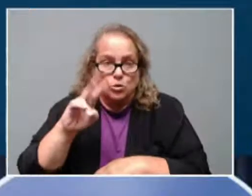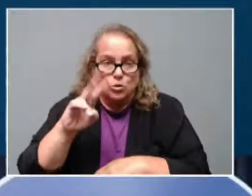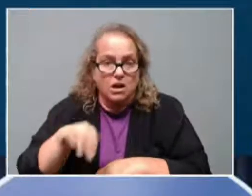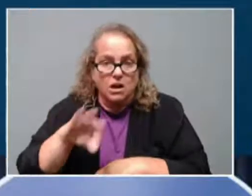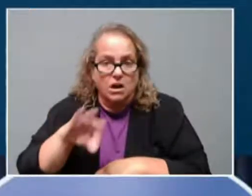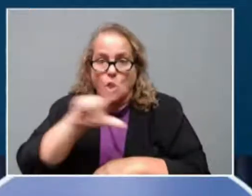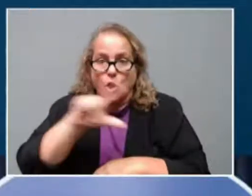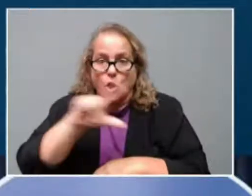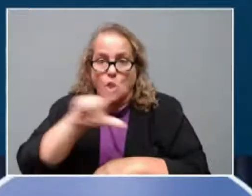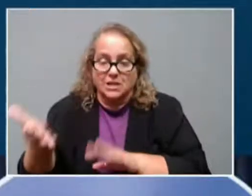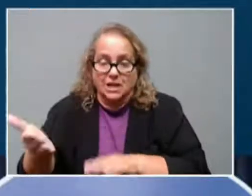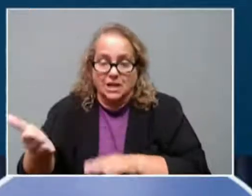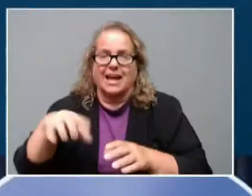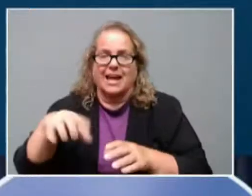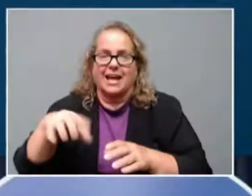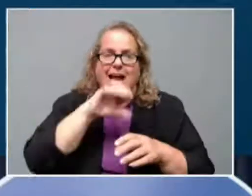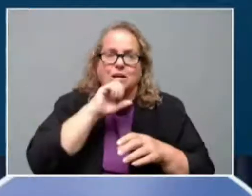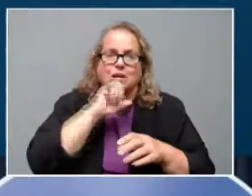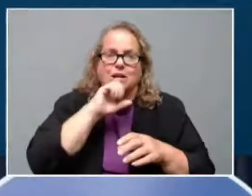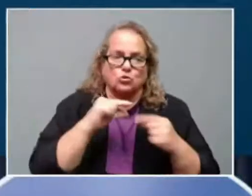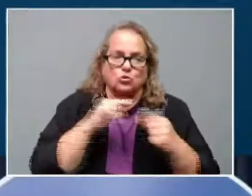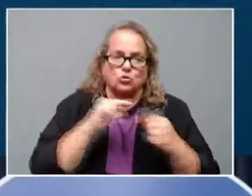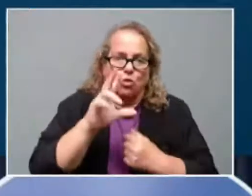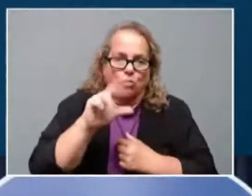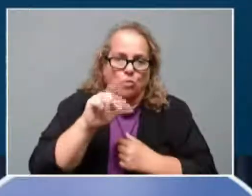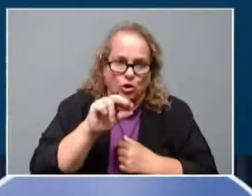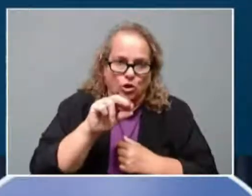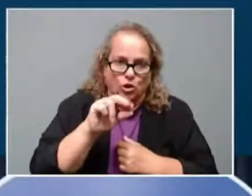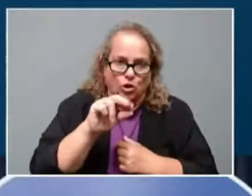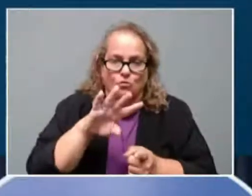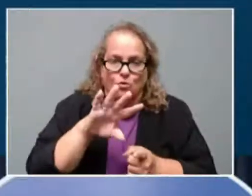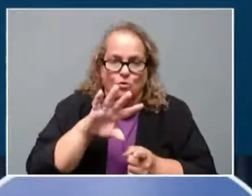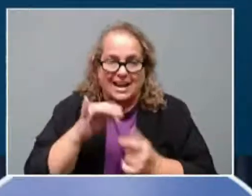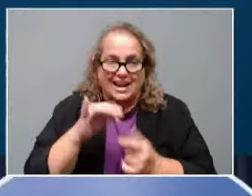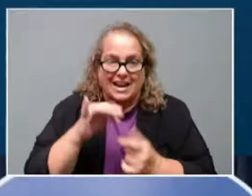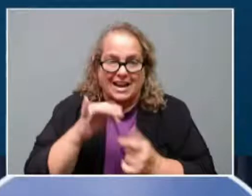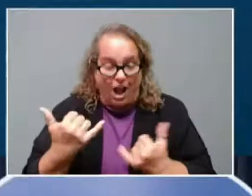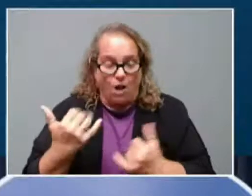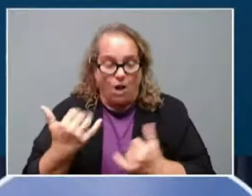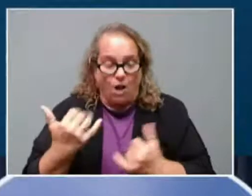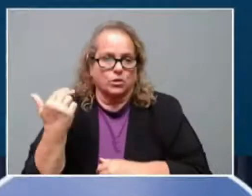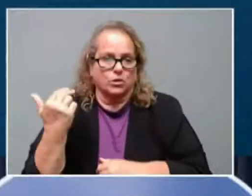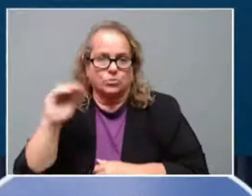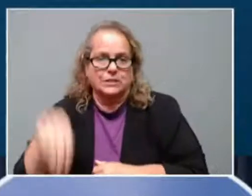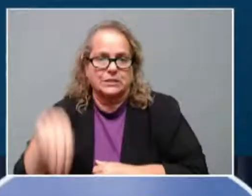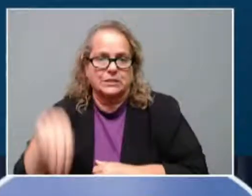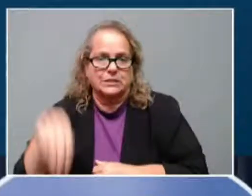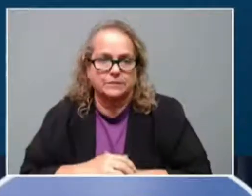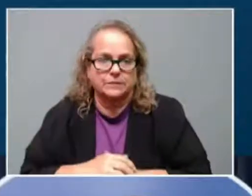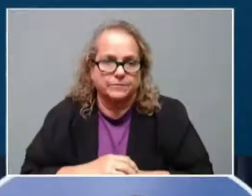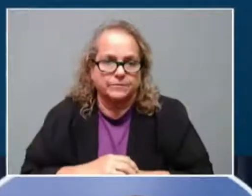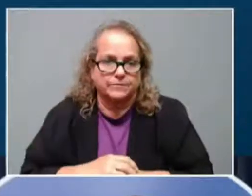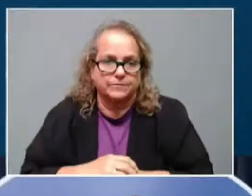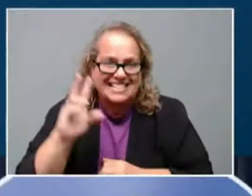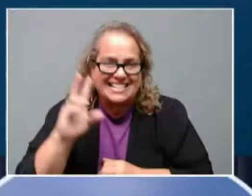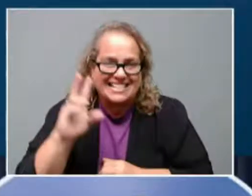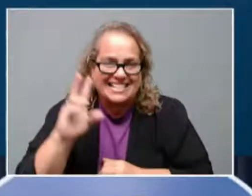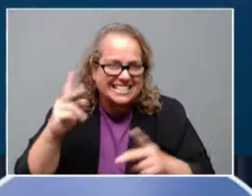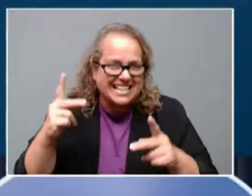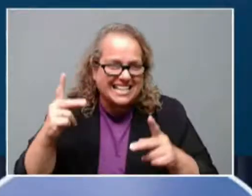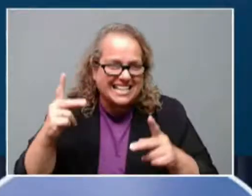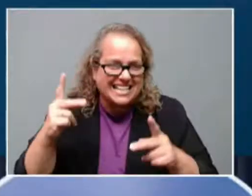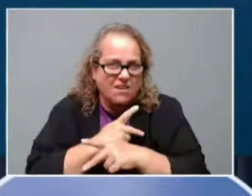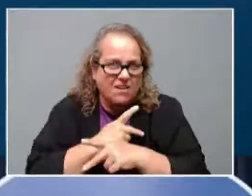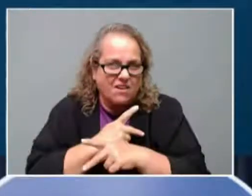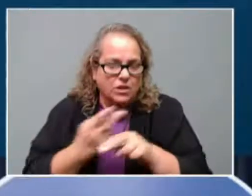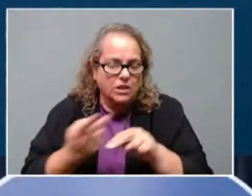30 to 49. That is now 13%. That is a 6.5-fold